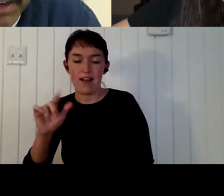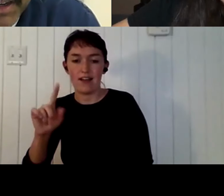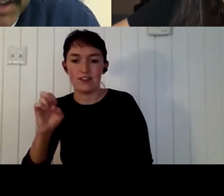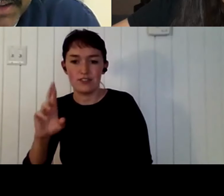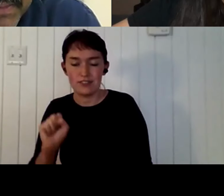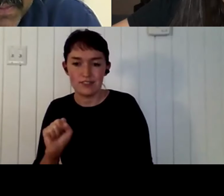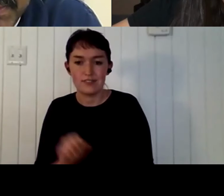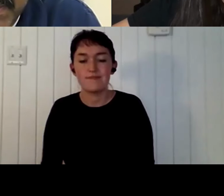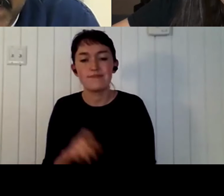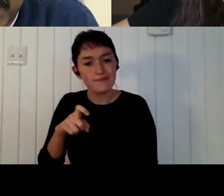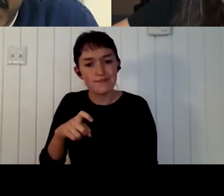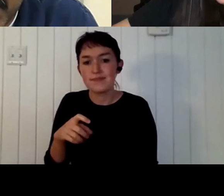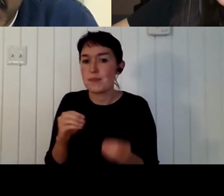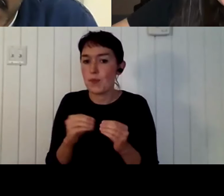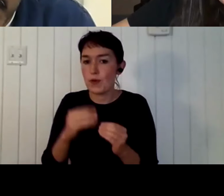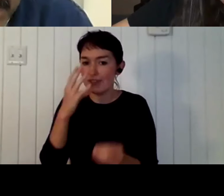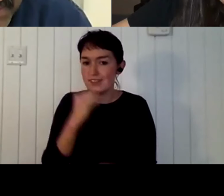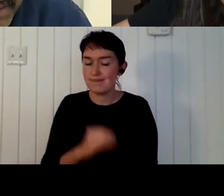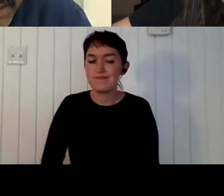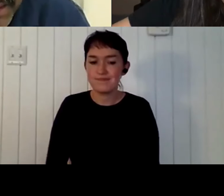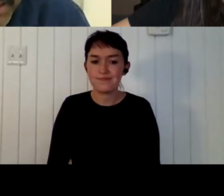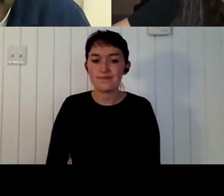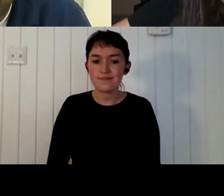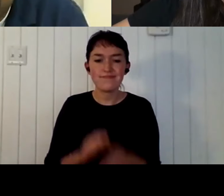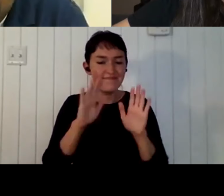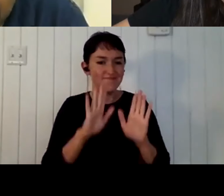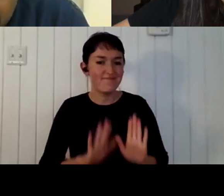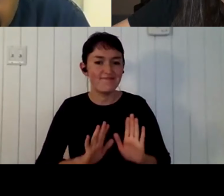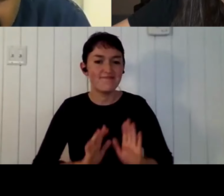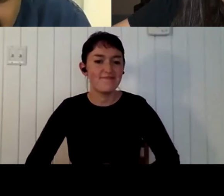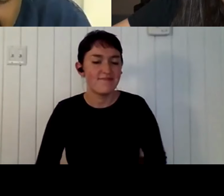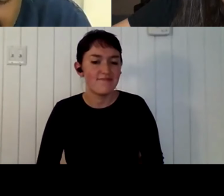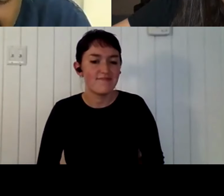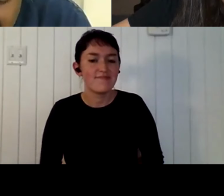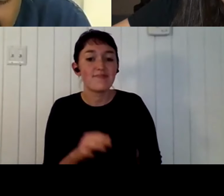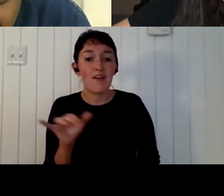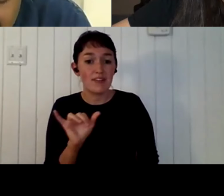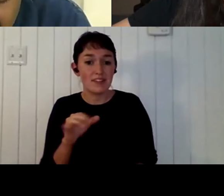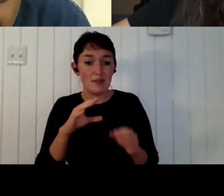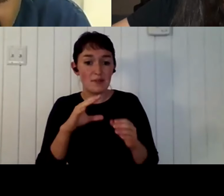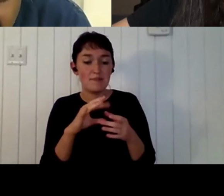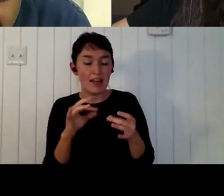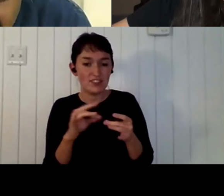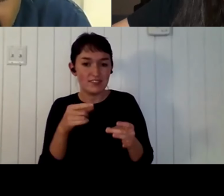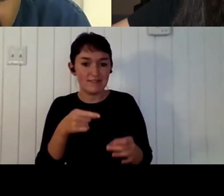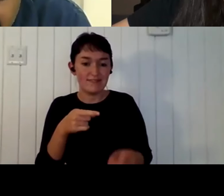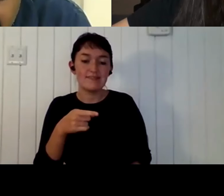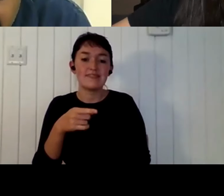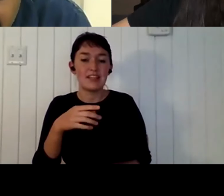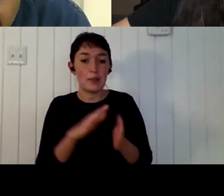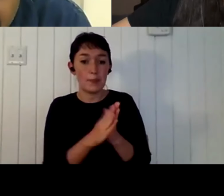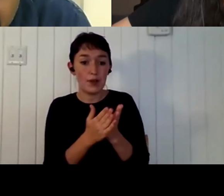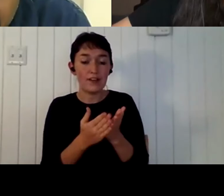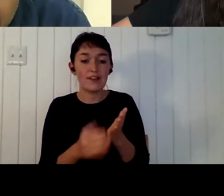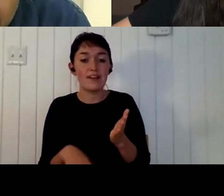hygiene. Awesome. That was also mentioned in the book that even if you don't think you're sleeping, if you're in bed, that